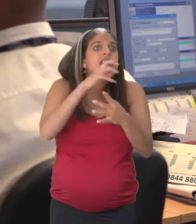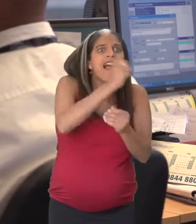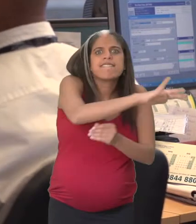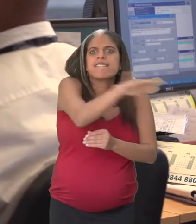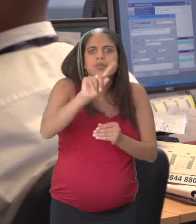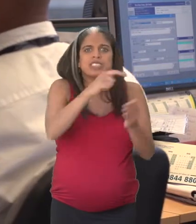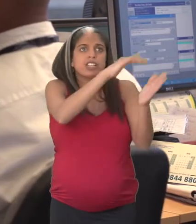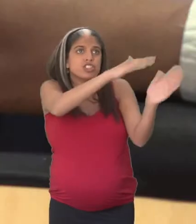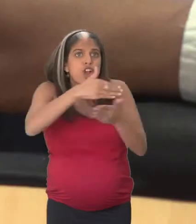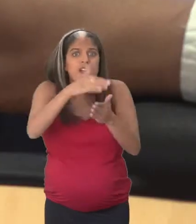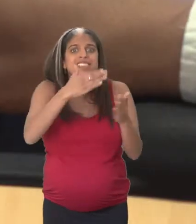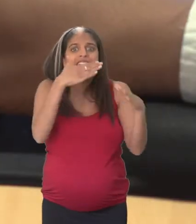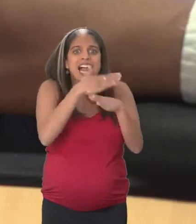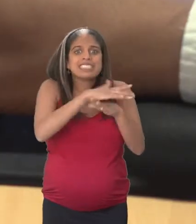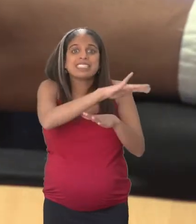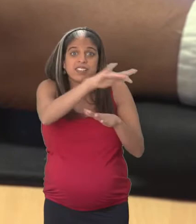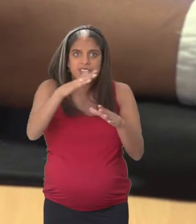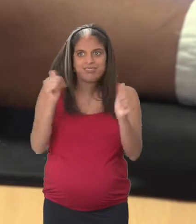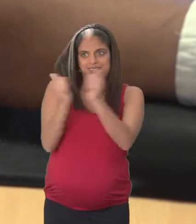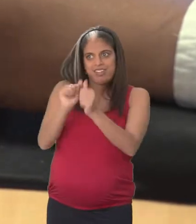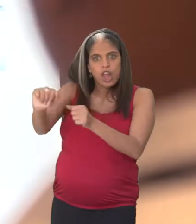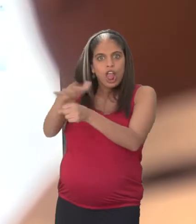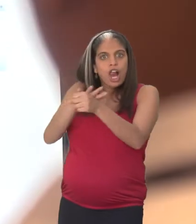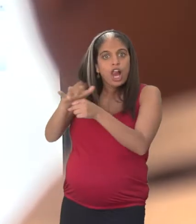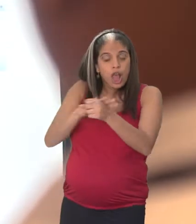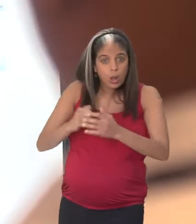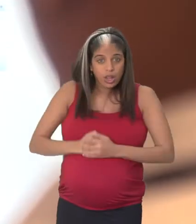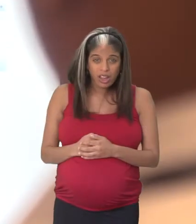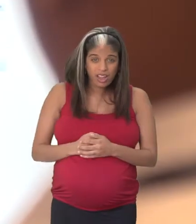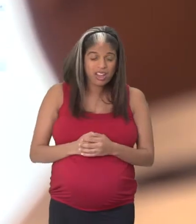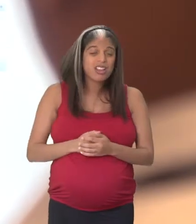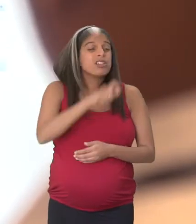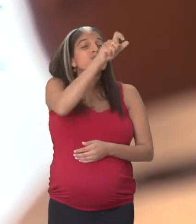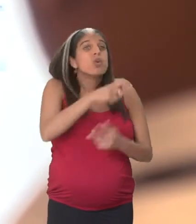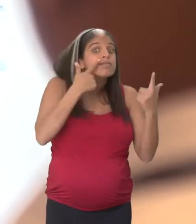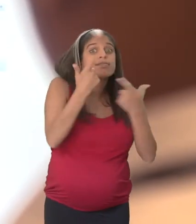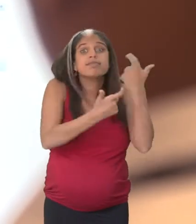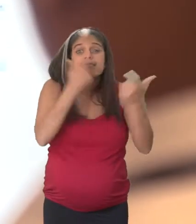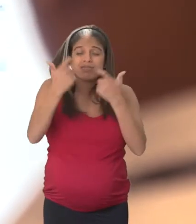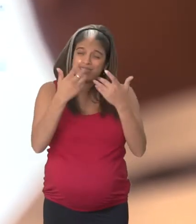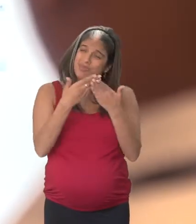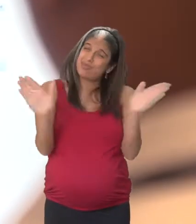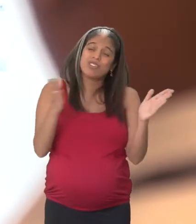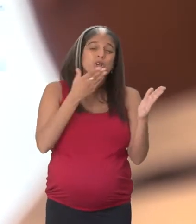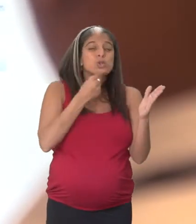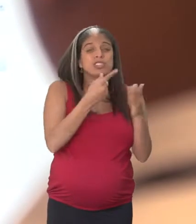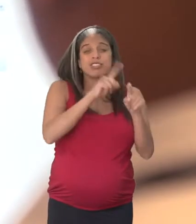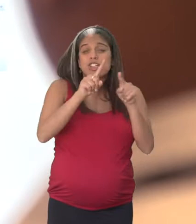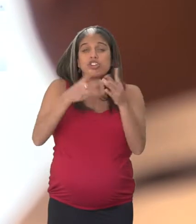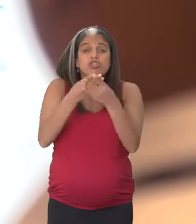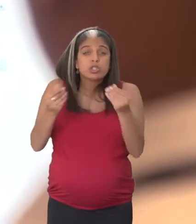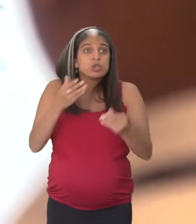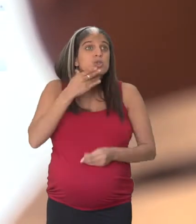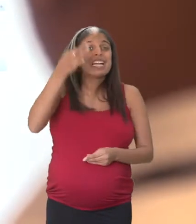activities available, particularly those that are local to you. Brokers use a wide range of resources, including researching services,